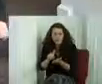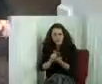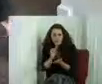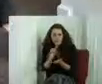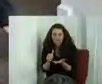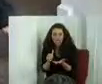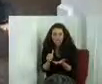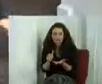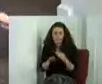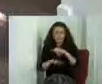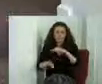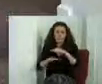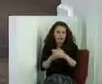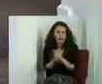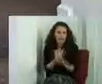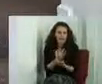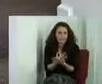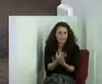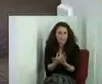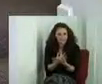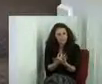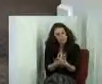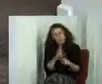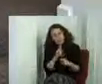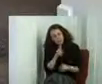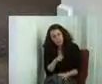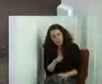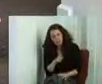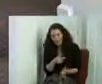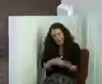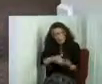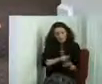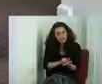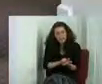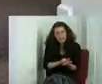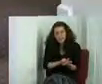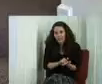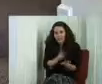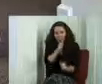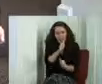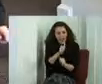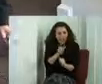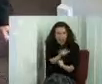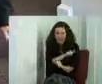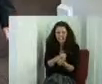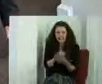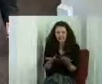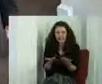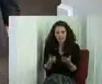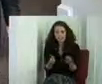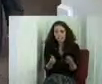on financial resources. I don't think abundance is based on anything that is material in our own lives.